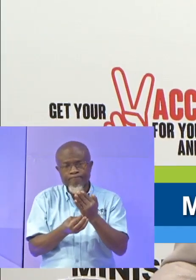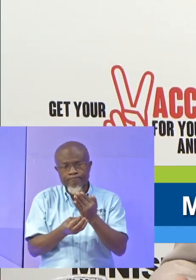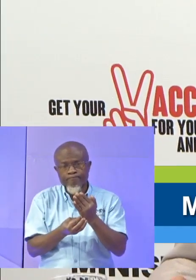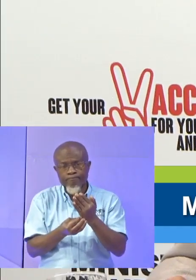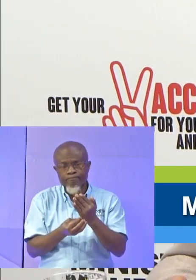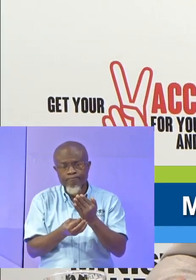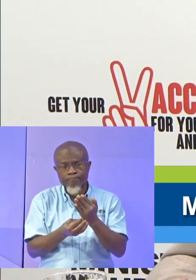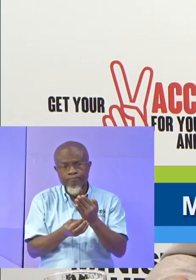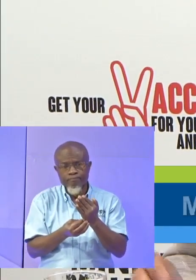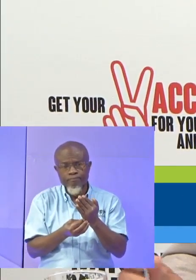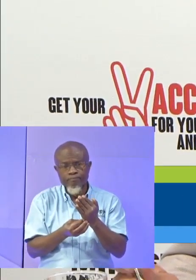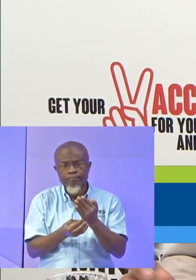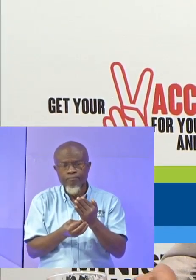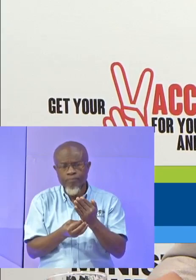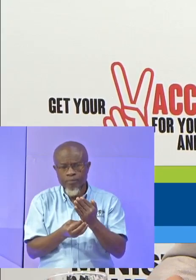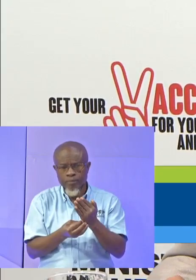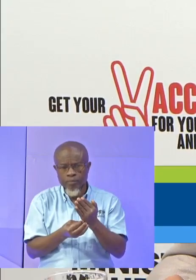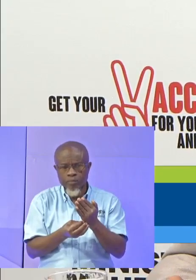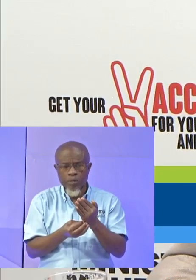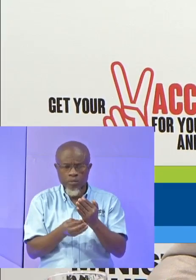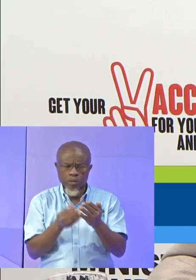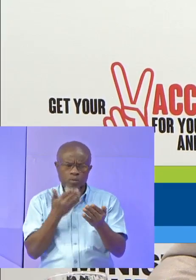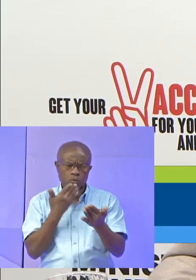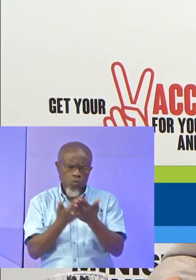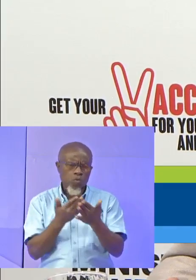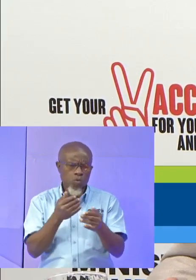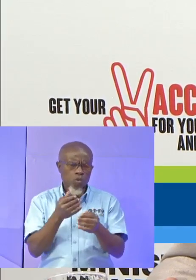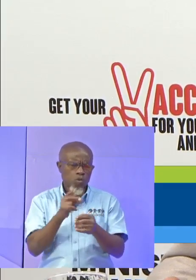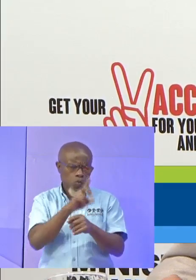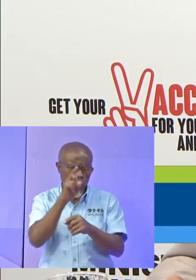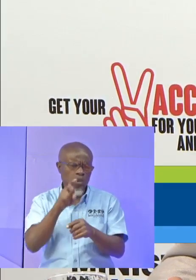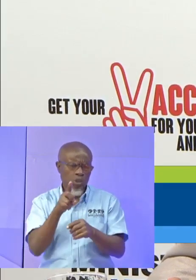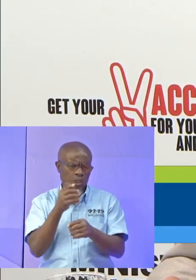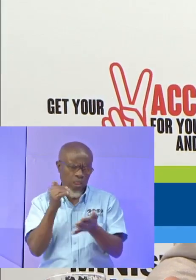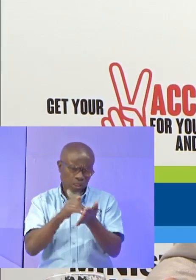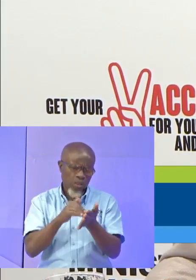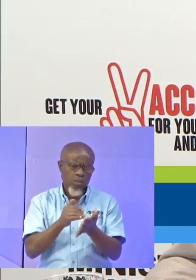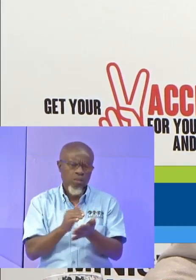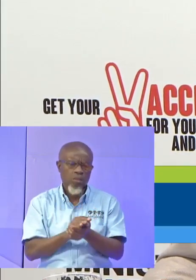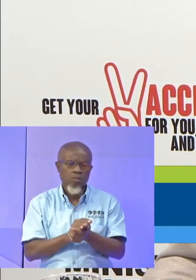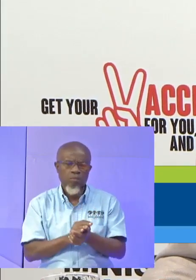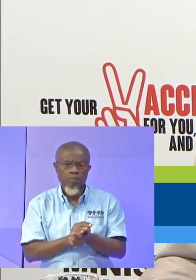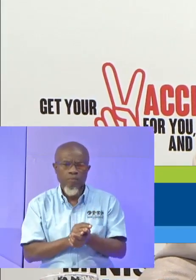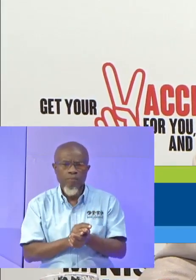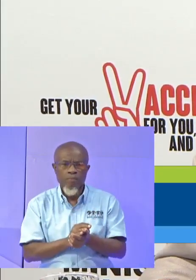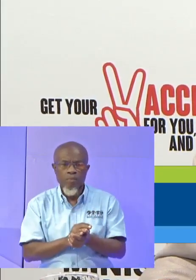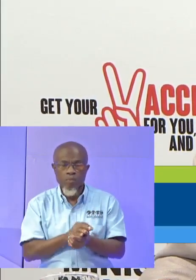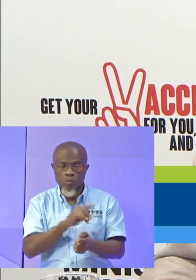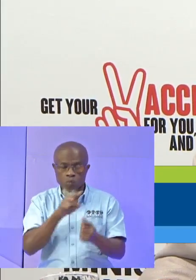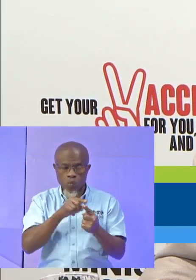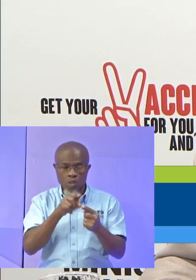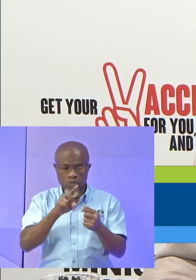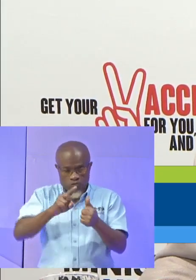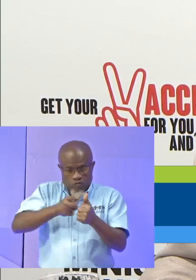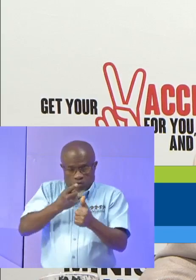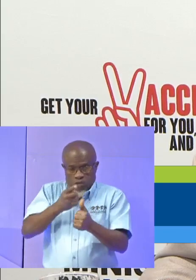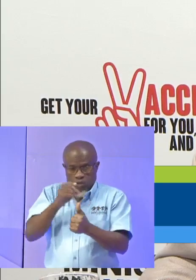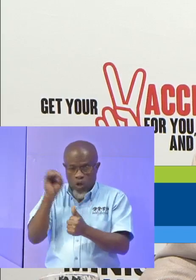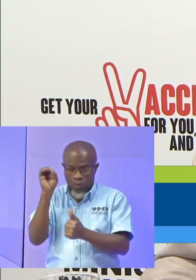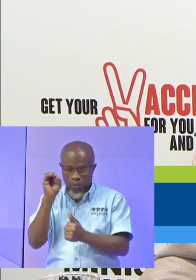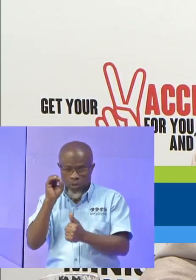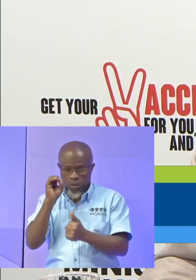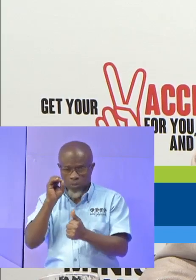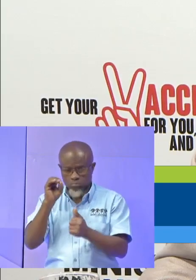for discussion, and CMO can probably bear me out here. When the Omicron variant first surfaced in December, I